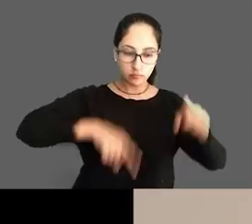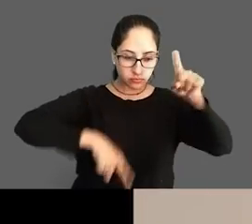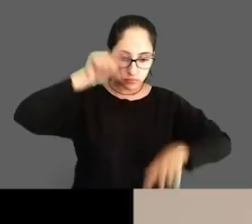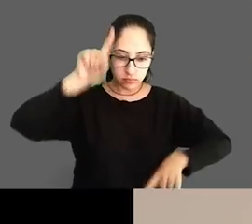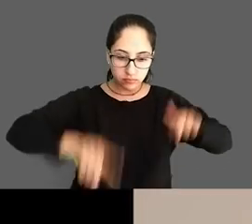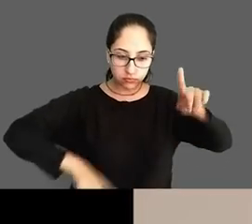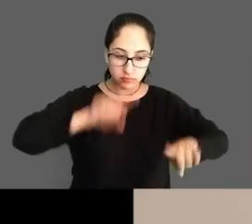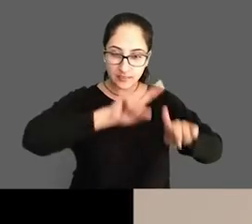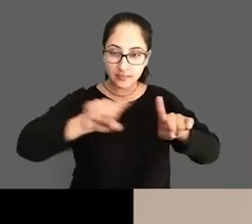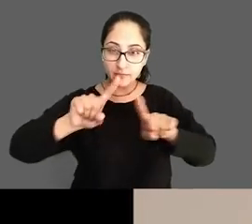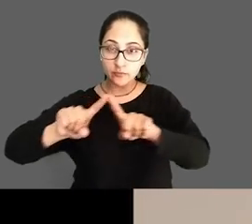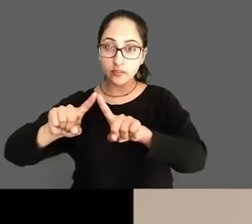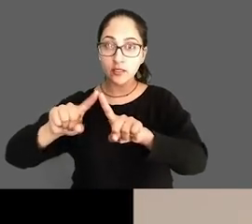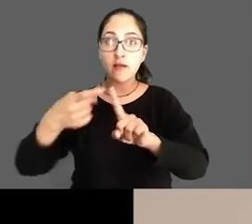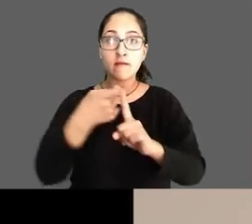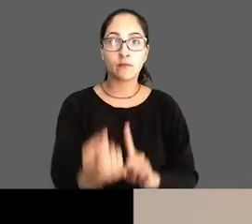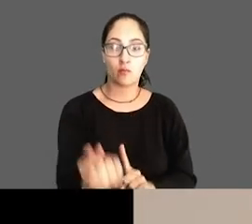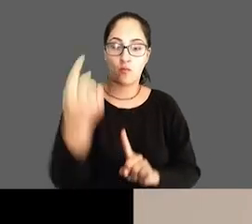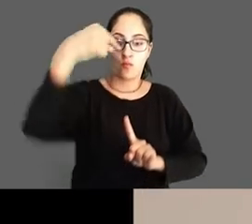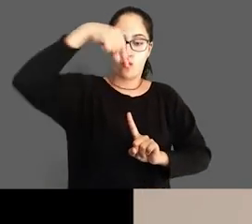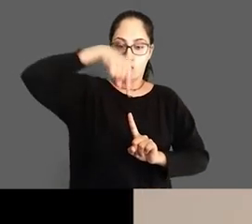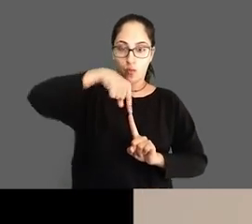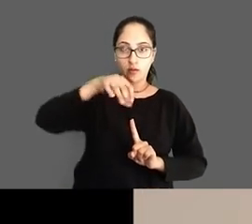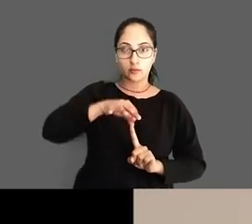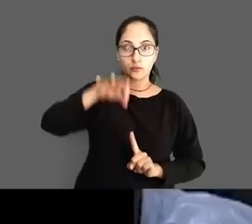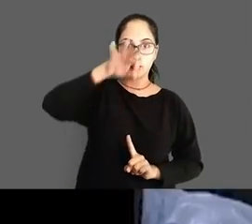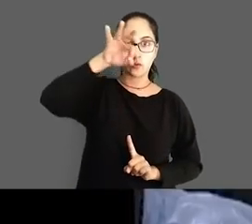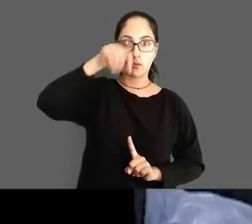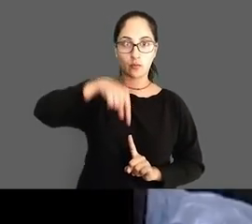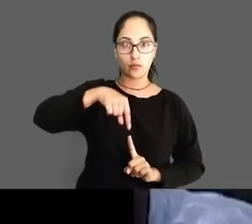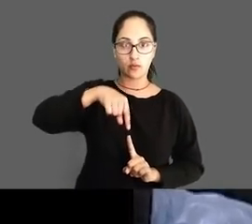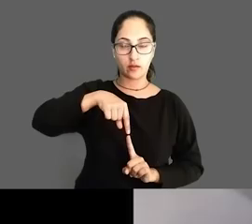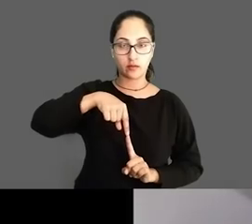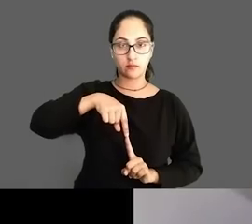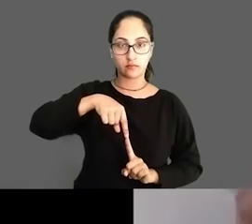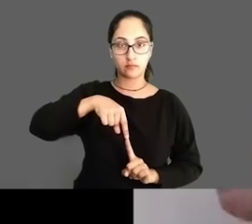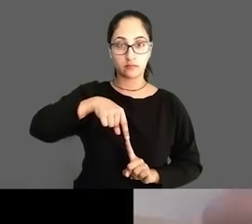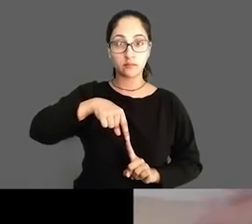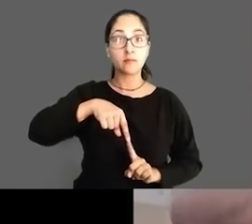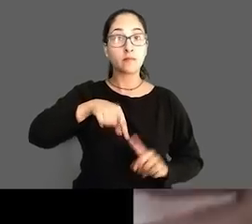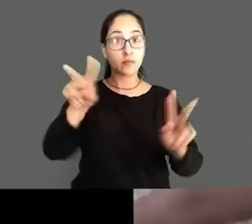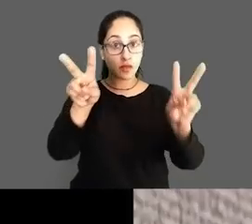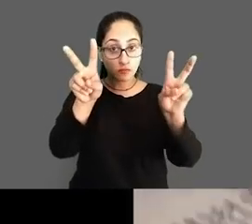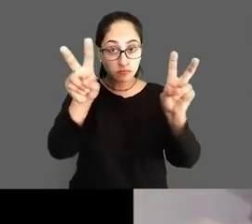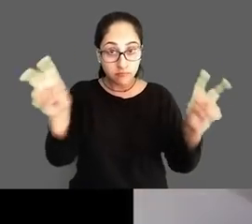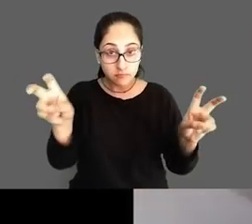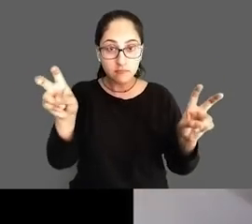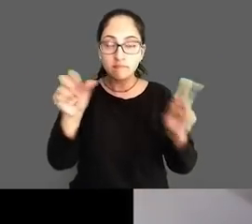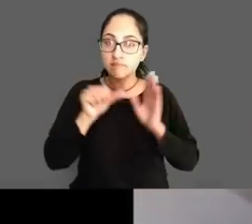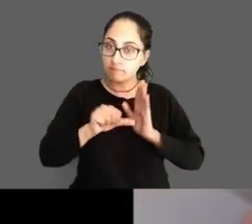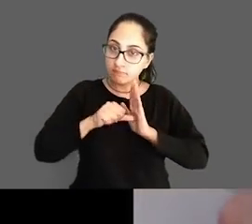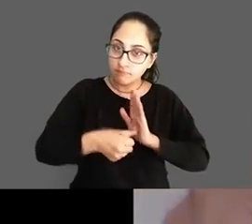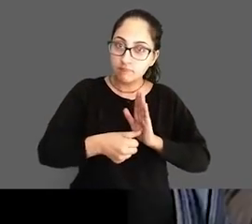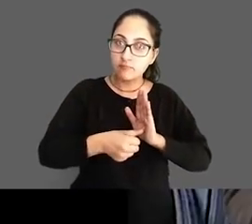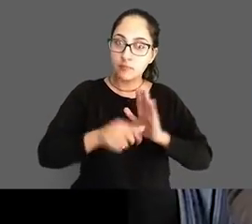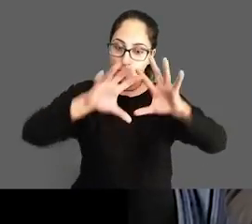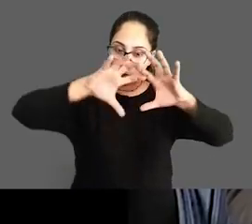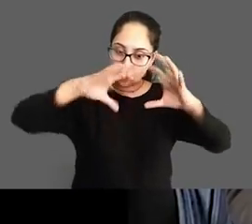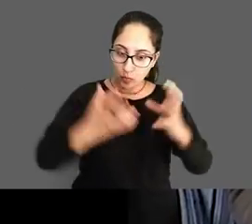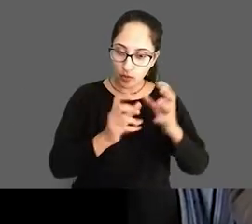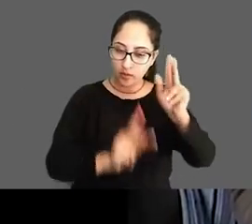many men and women. This remarkable verse speaks both of the inherent diversity of